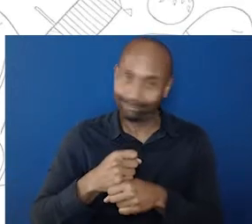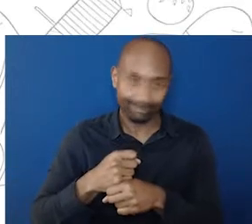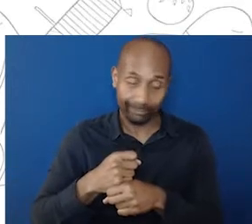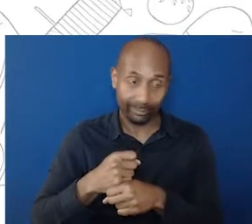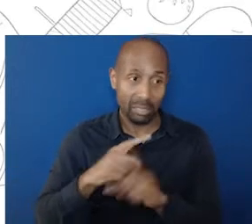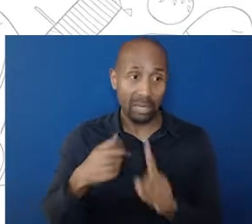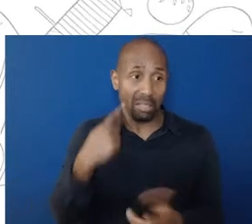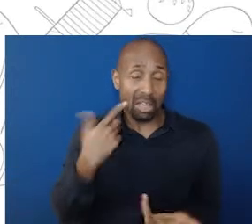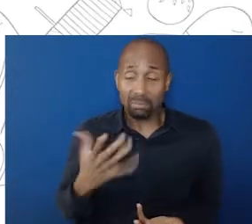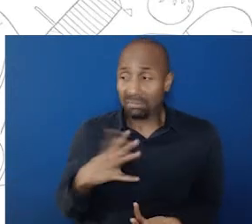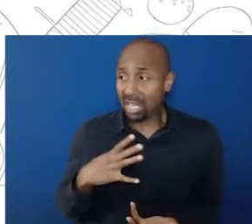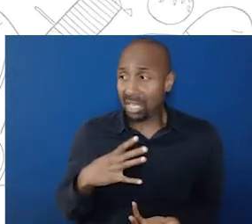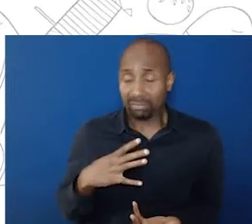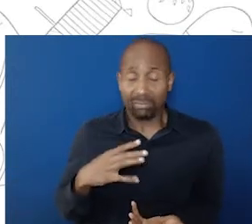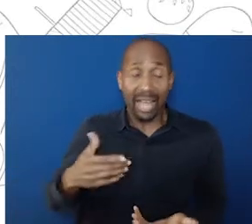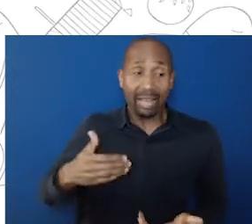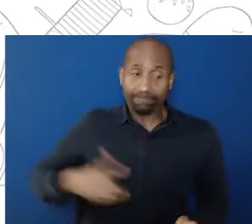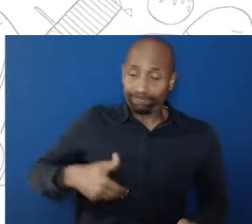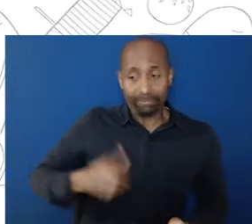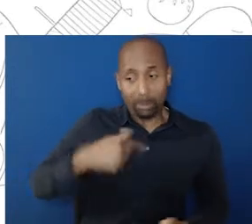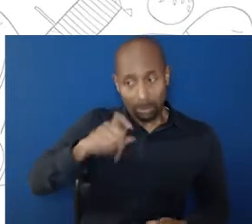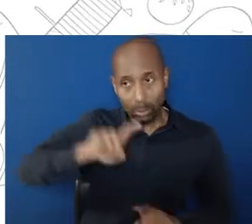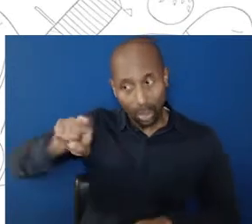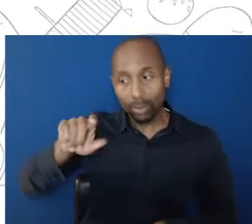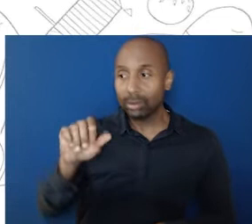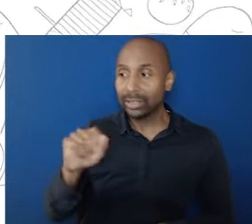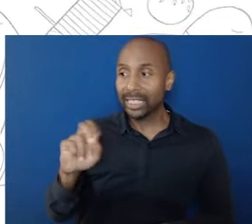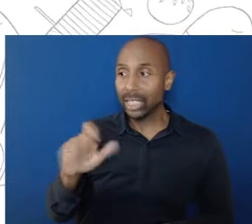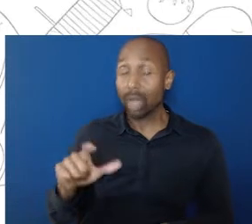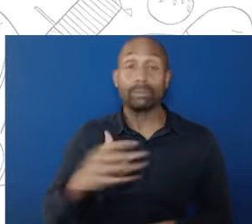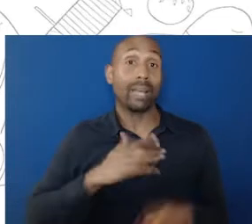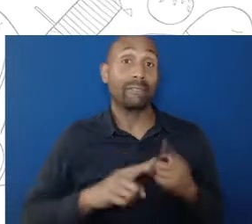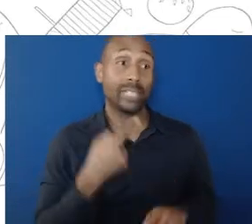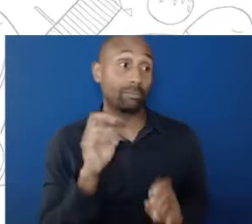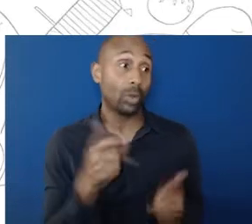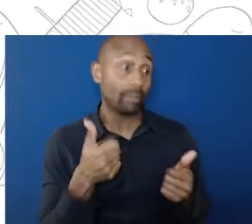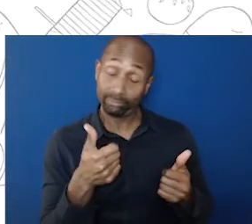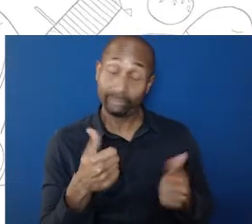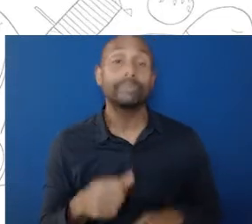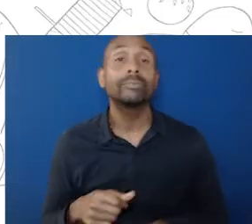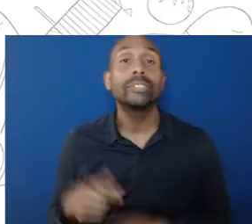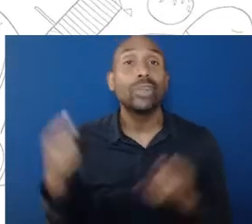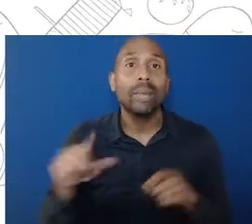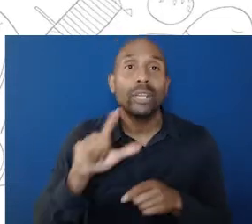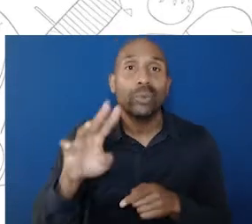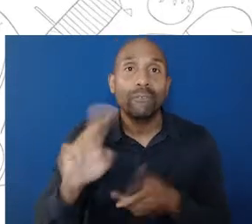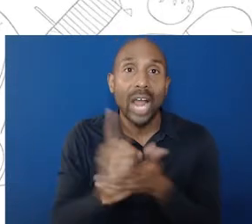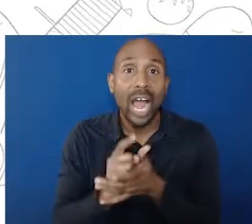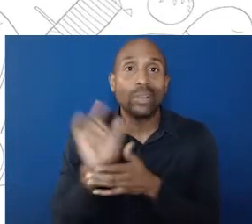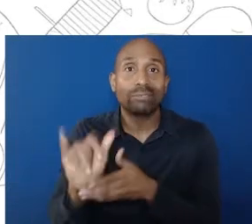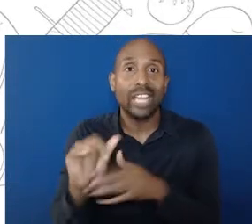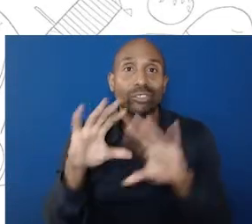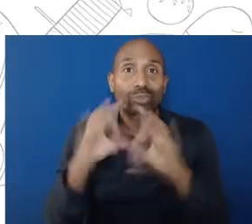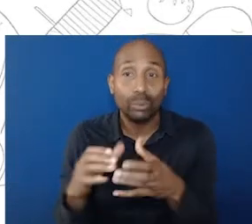go, cool, let's make it happen. And so my little, you know, our little group, within 24 hours,